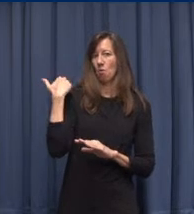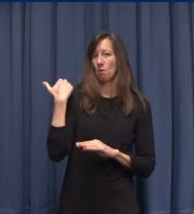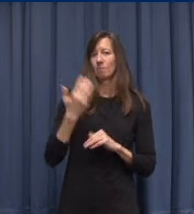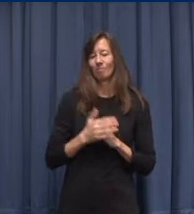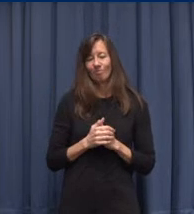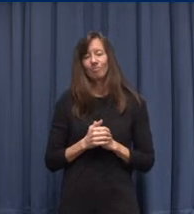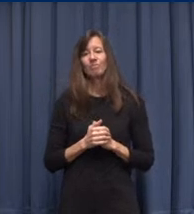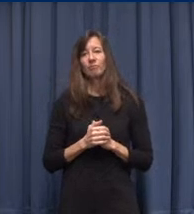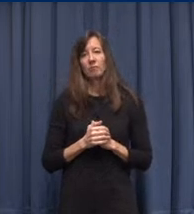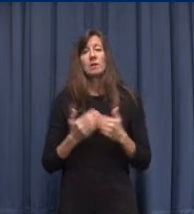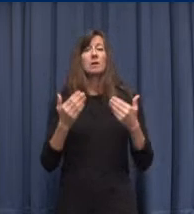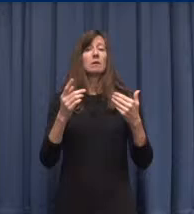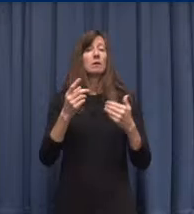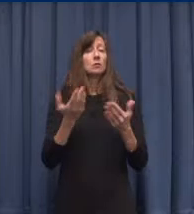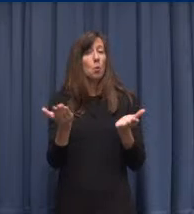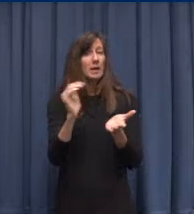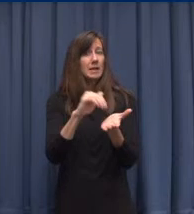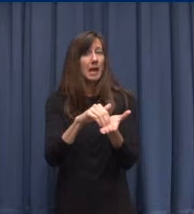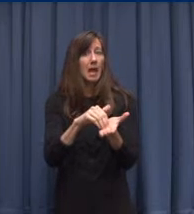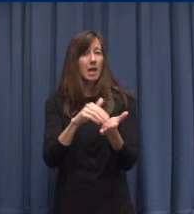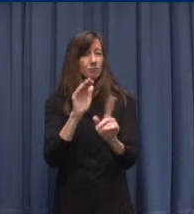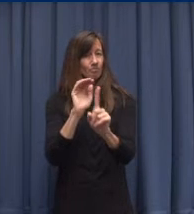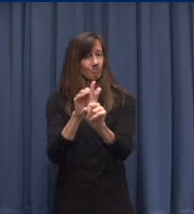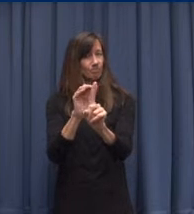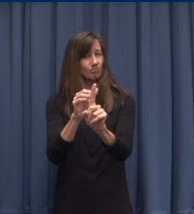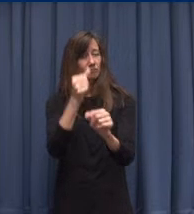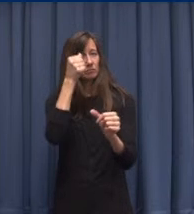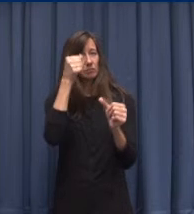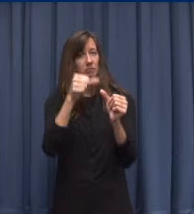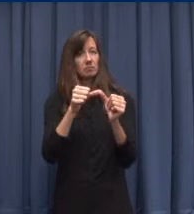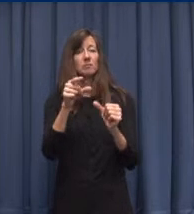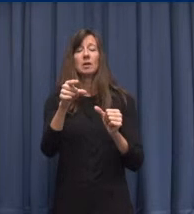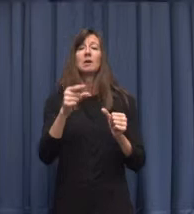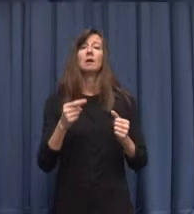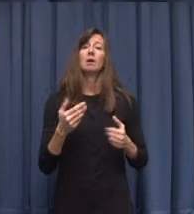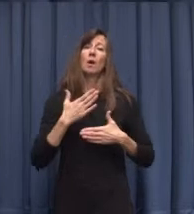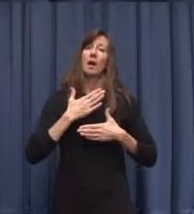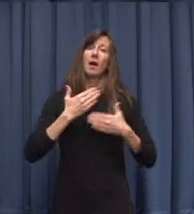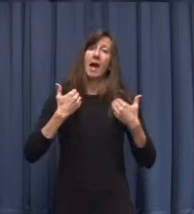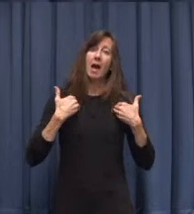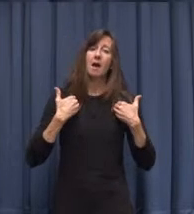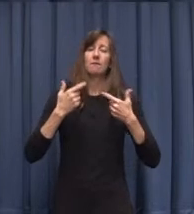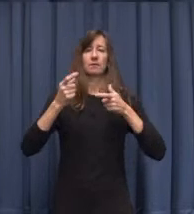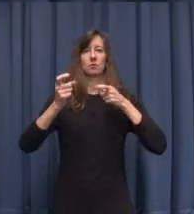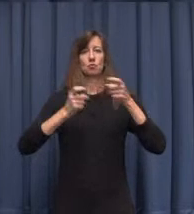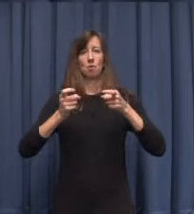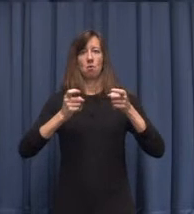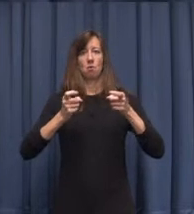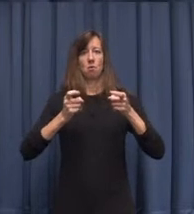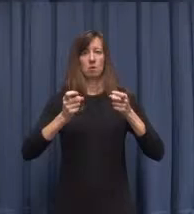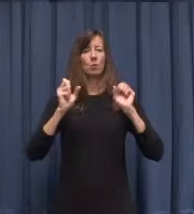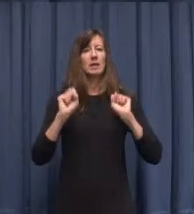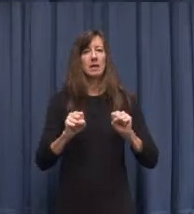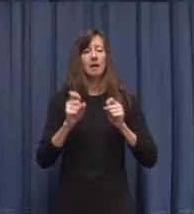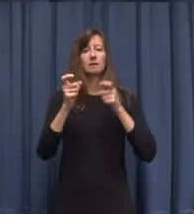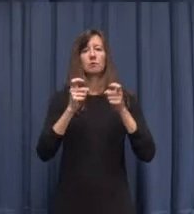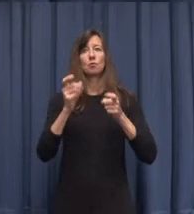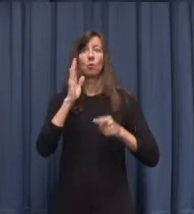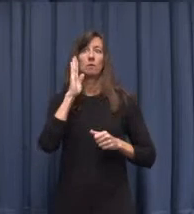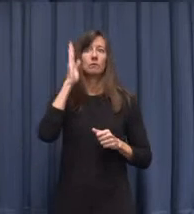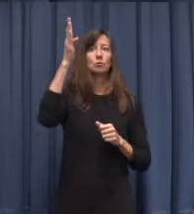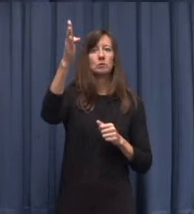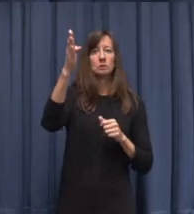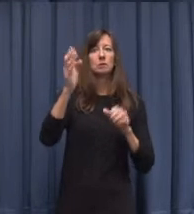control. To a certain degree, we can control our fate and our destiny in terms of how bad the second